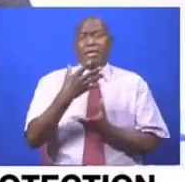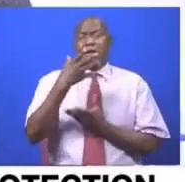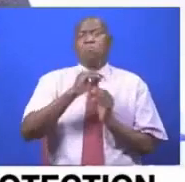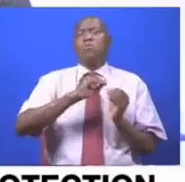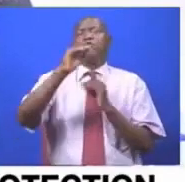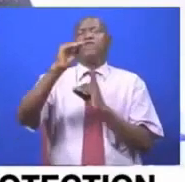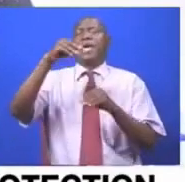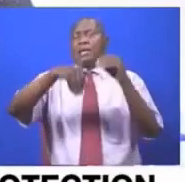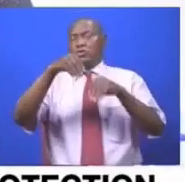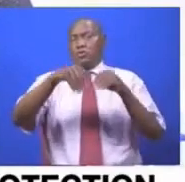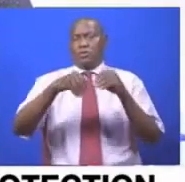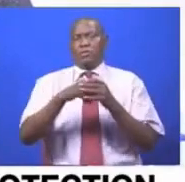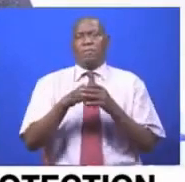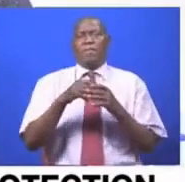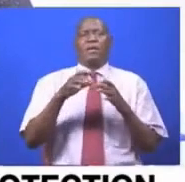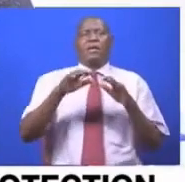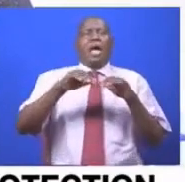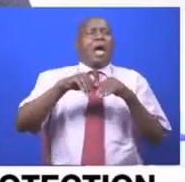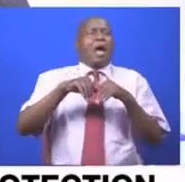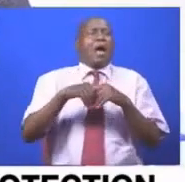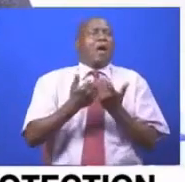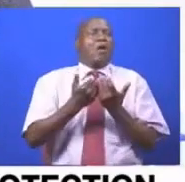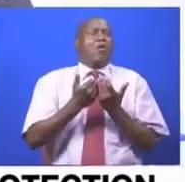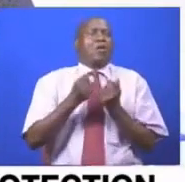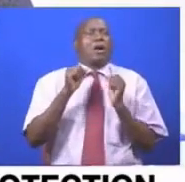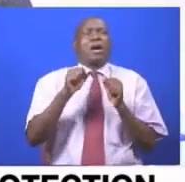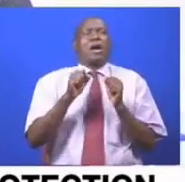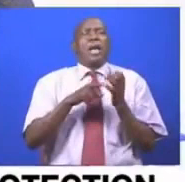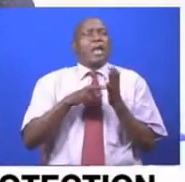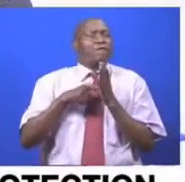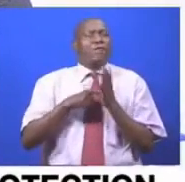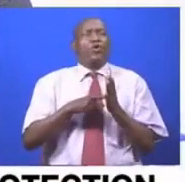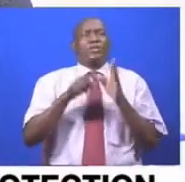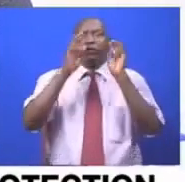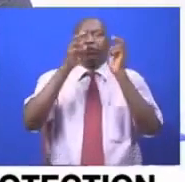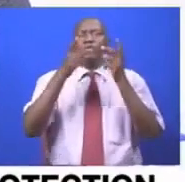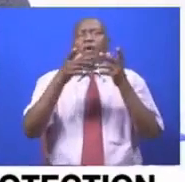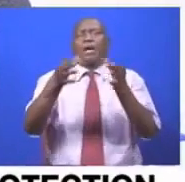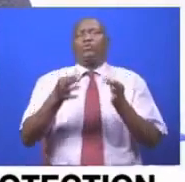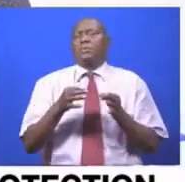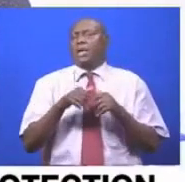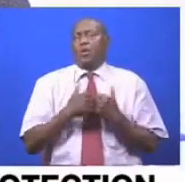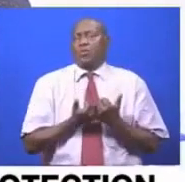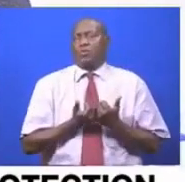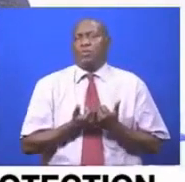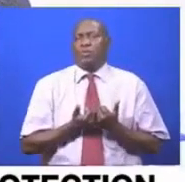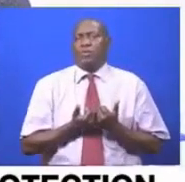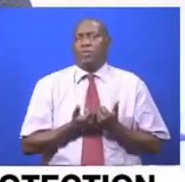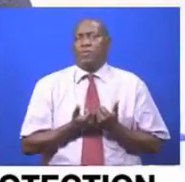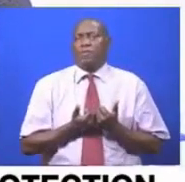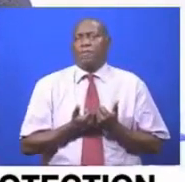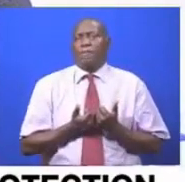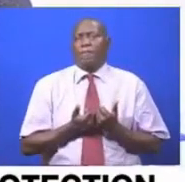election, then how will we enforce issues of accountability? How will this country be able to enforce